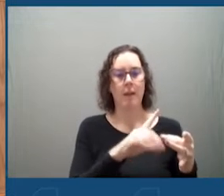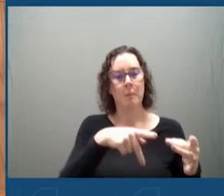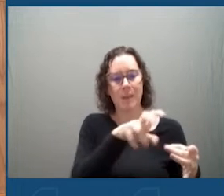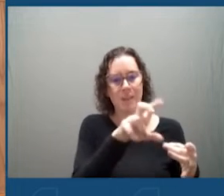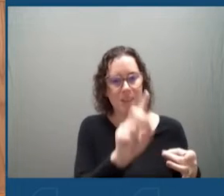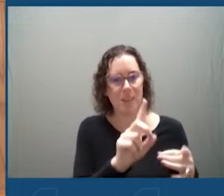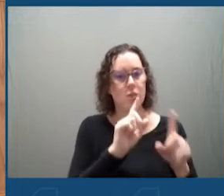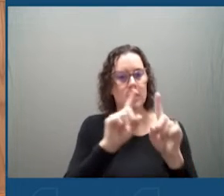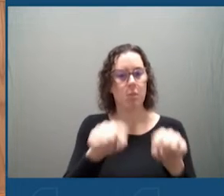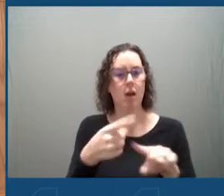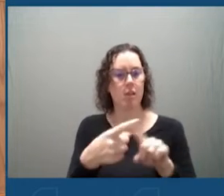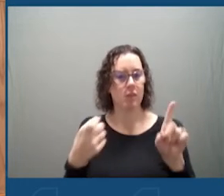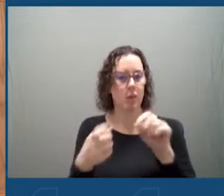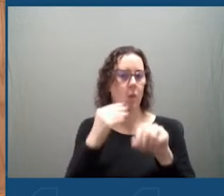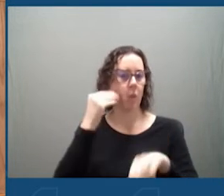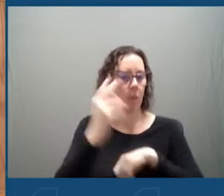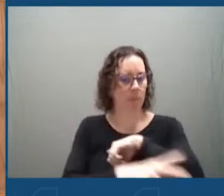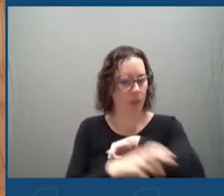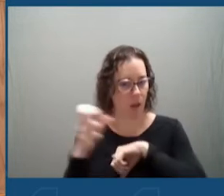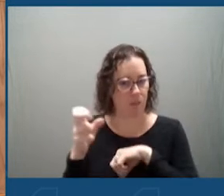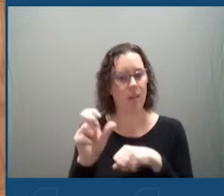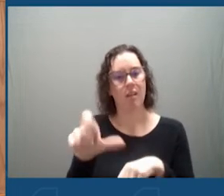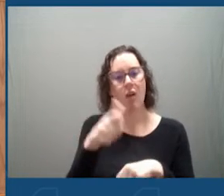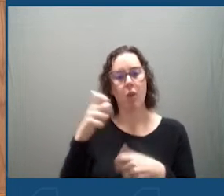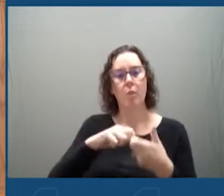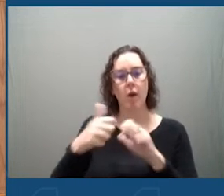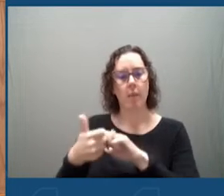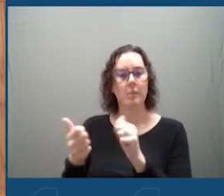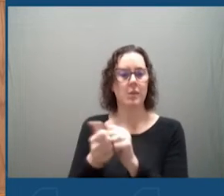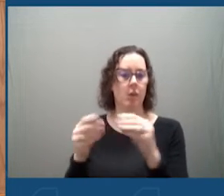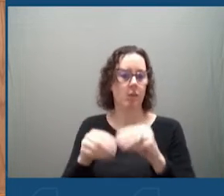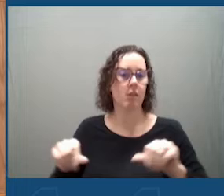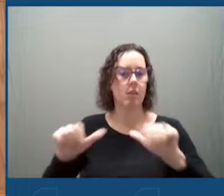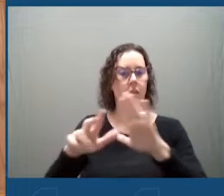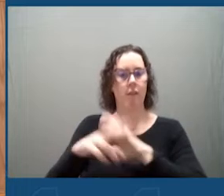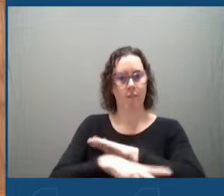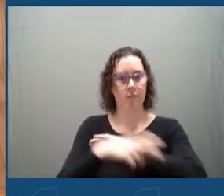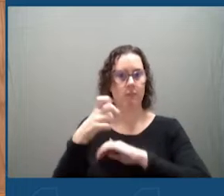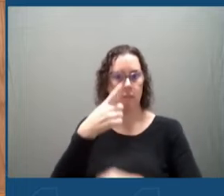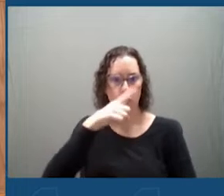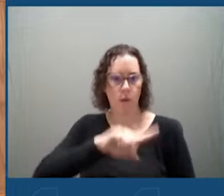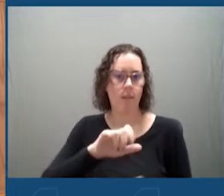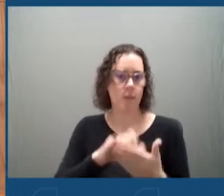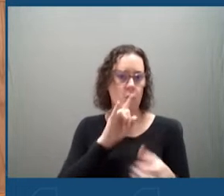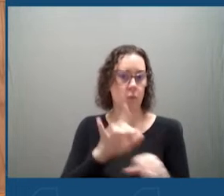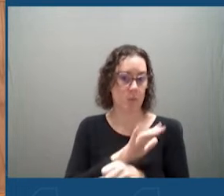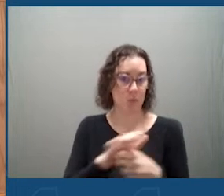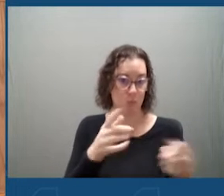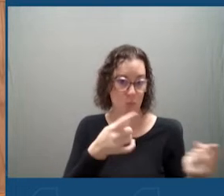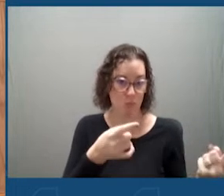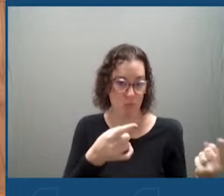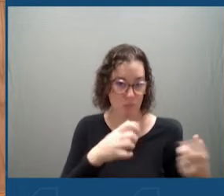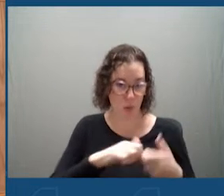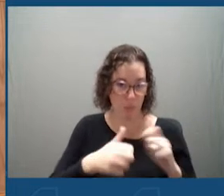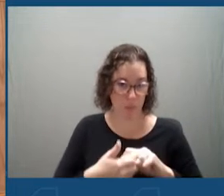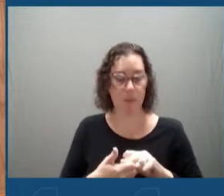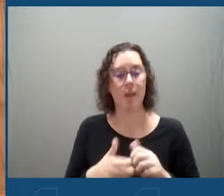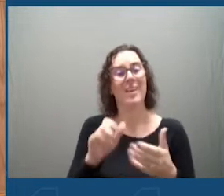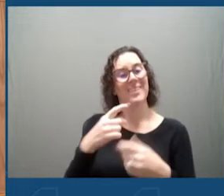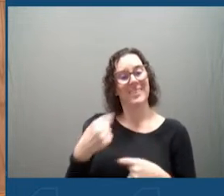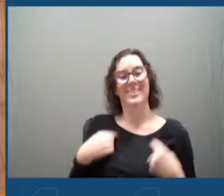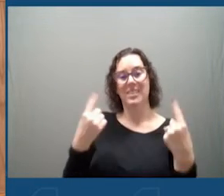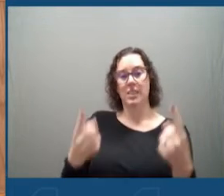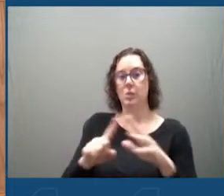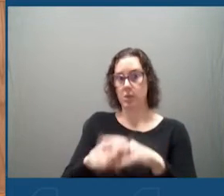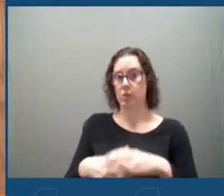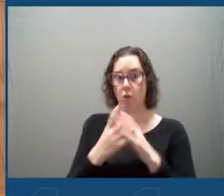deed theft and other issues pertaining to real estate fraud, which is a very real issue. And since the launch of this Protect Our Homes initiative, we have